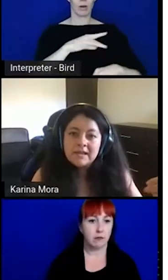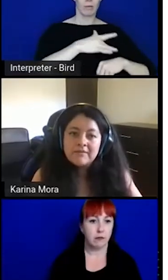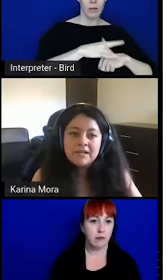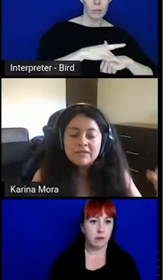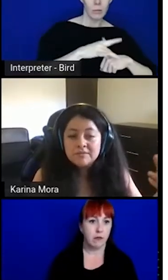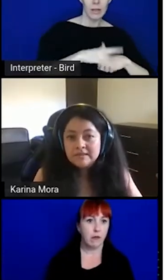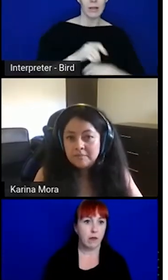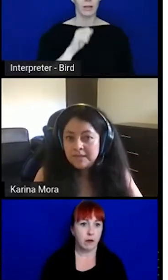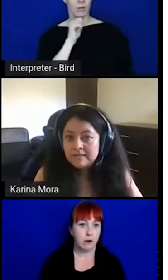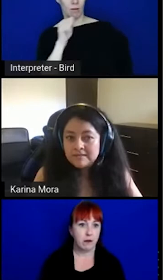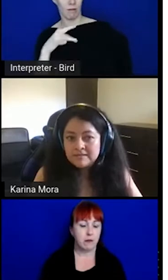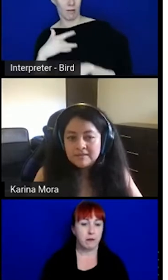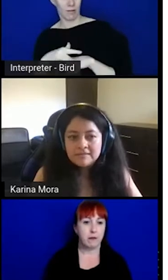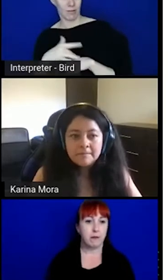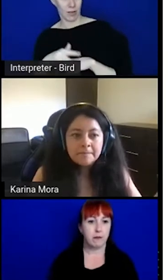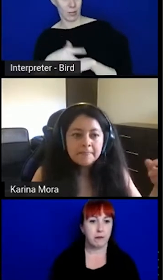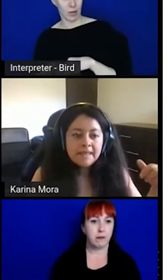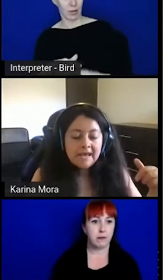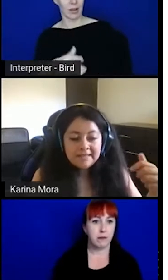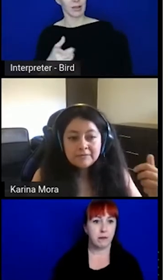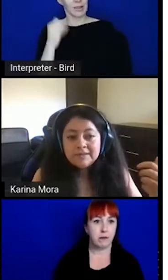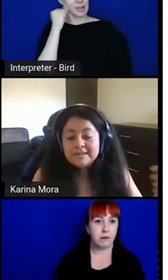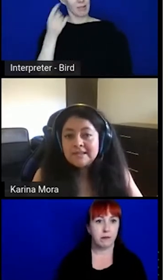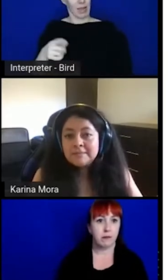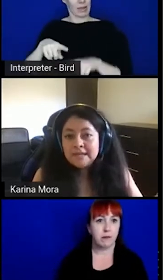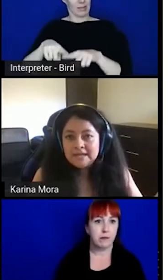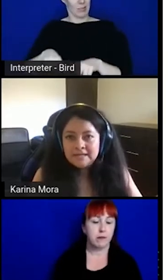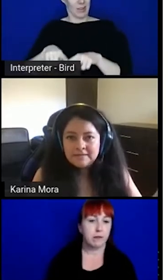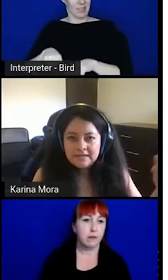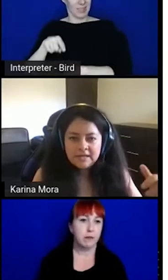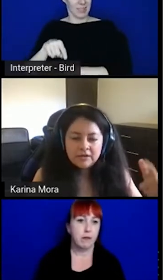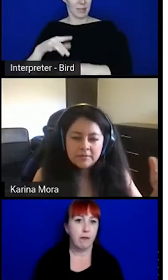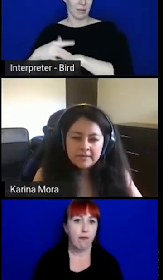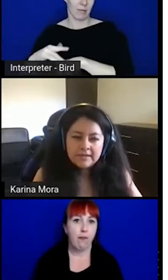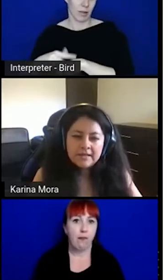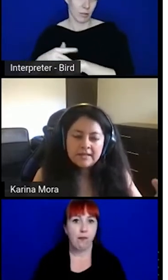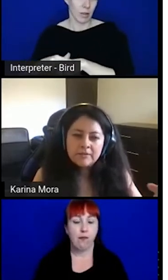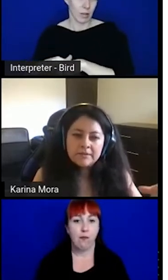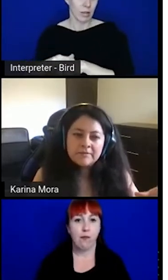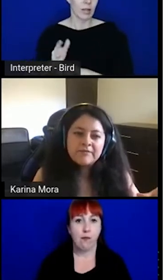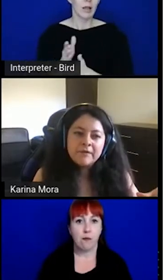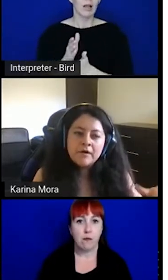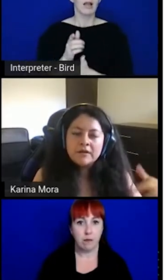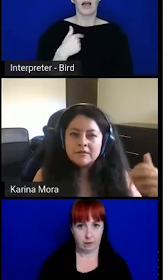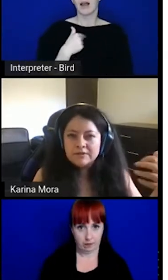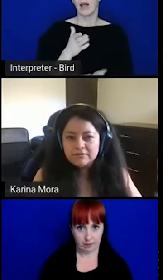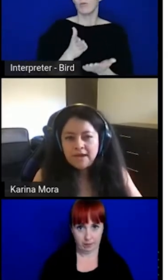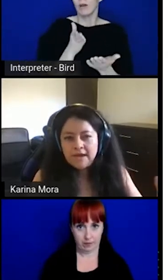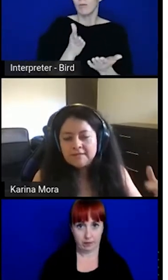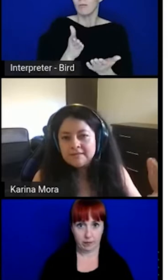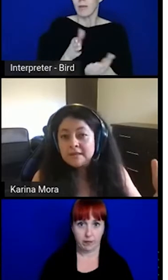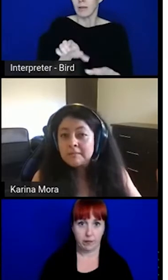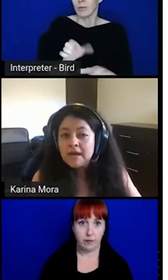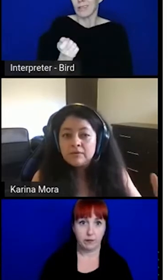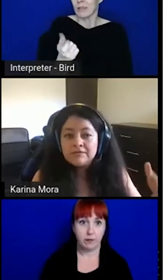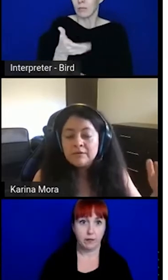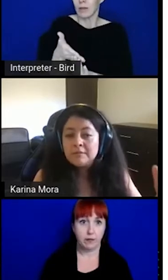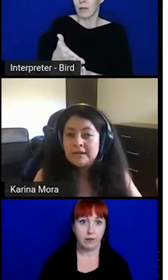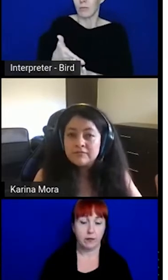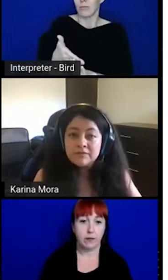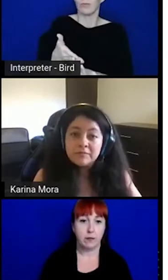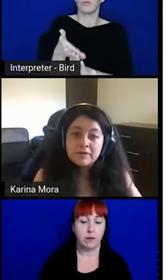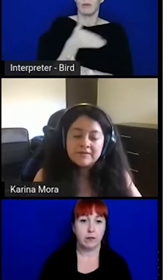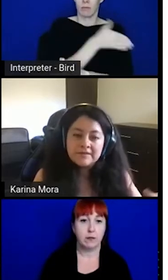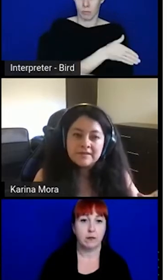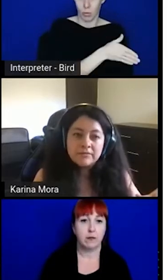on the availability of the dependencies. And the resilient mechanisms that I commented a little bit before, the retries, the timeout, the